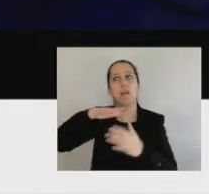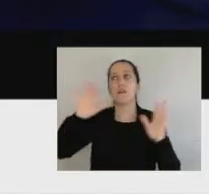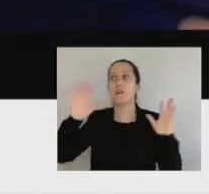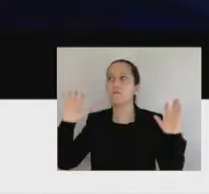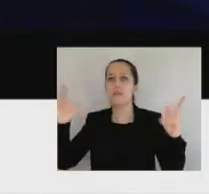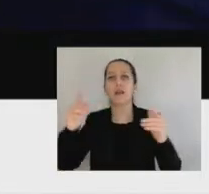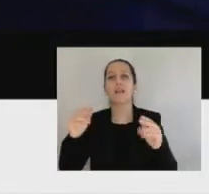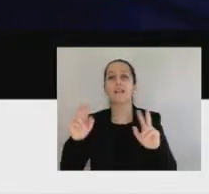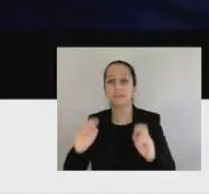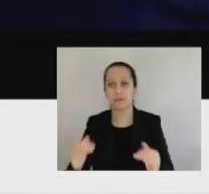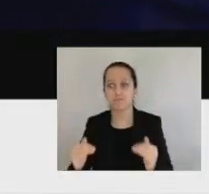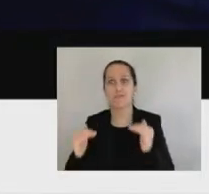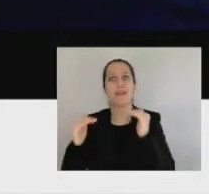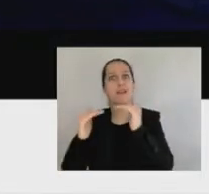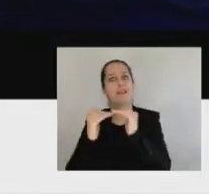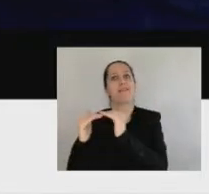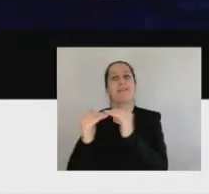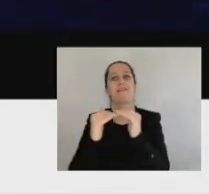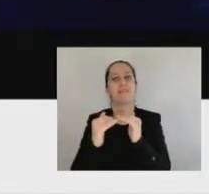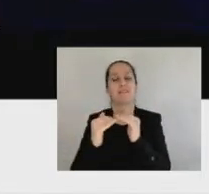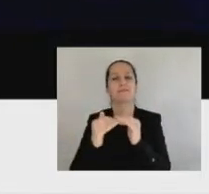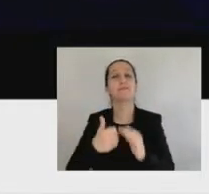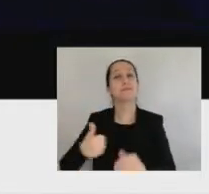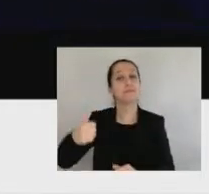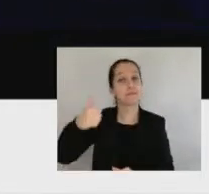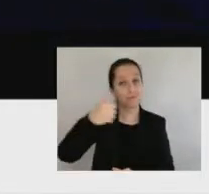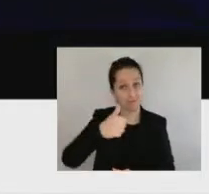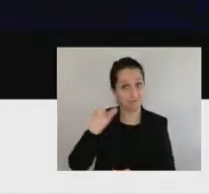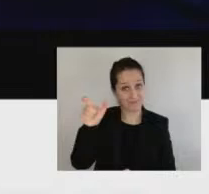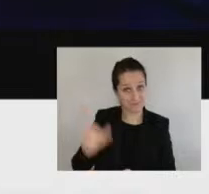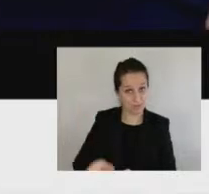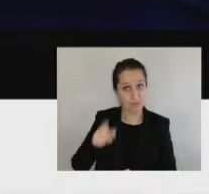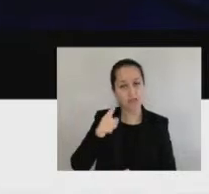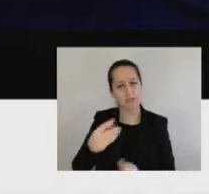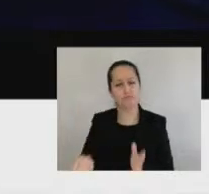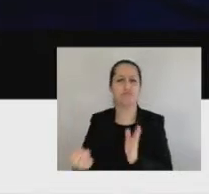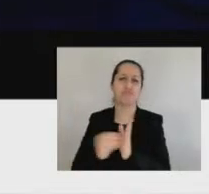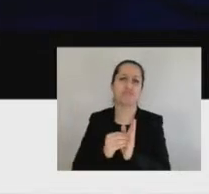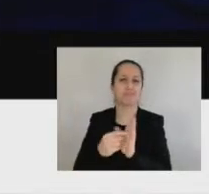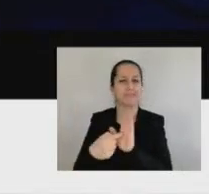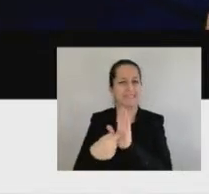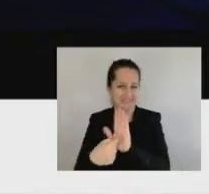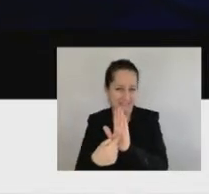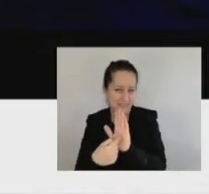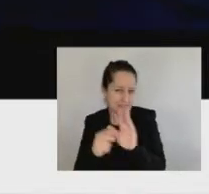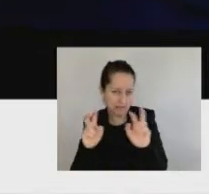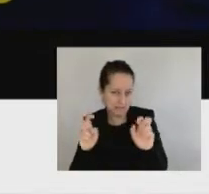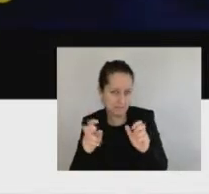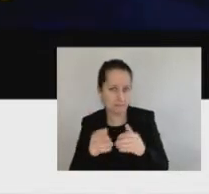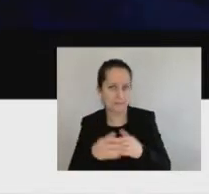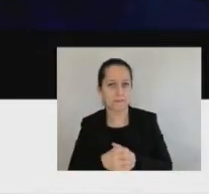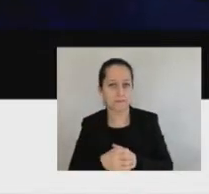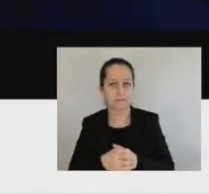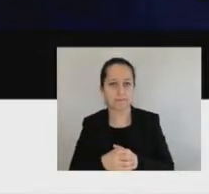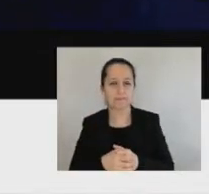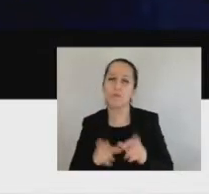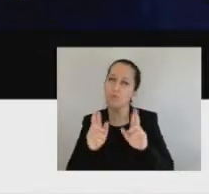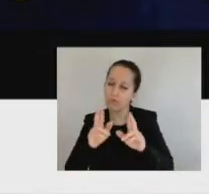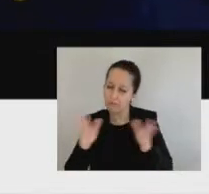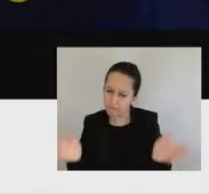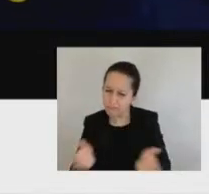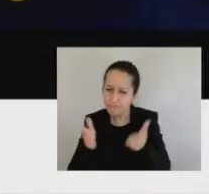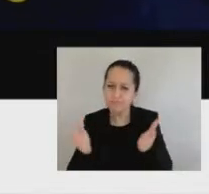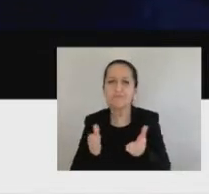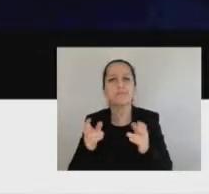social determinants for equity defined by Dr. Barbosa, trying to